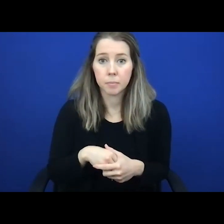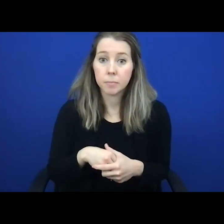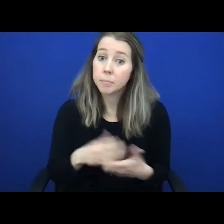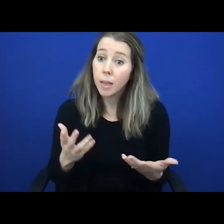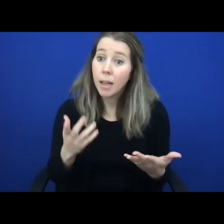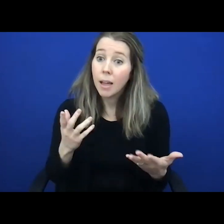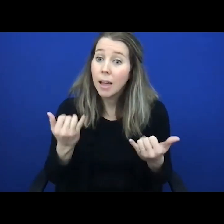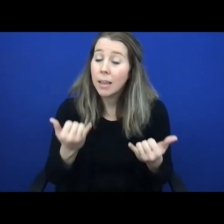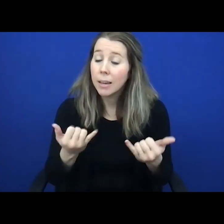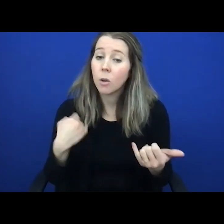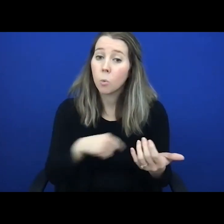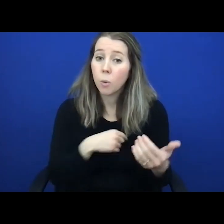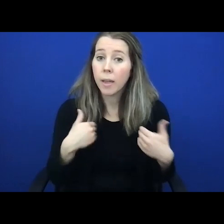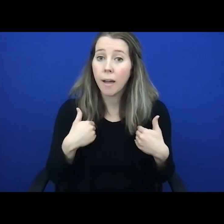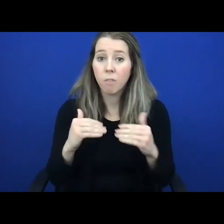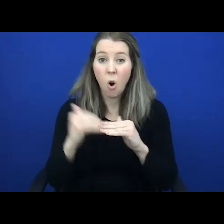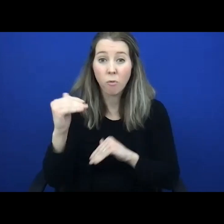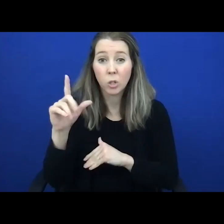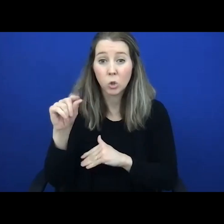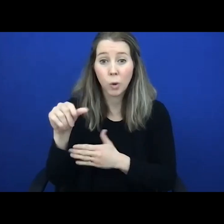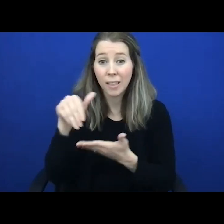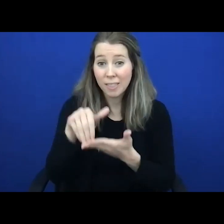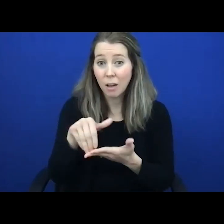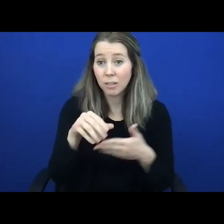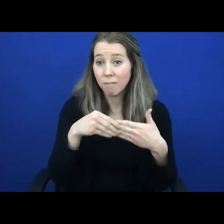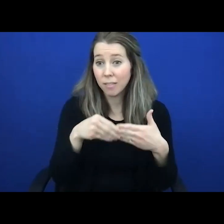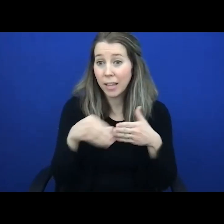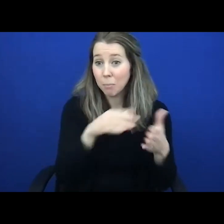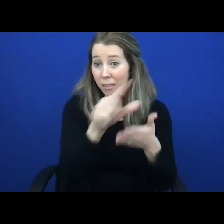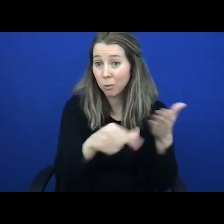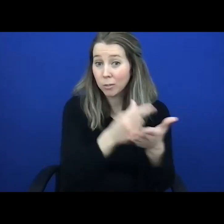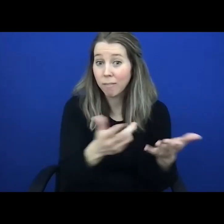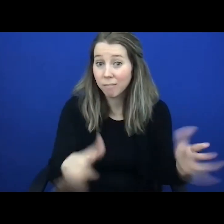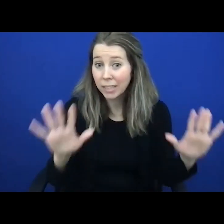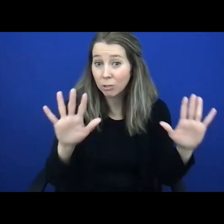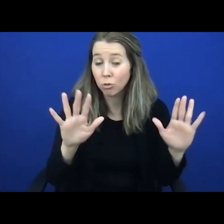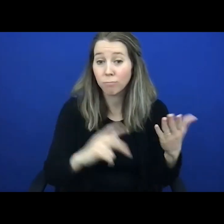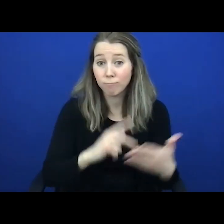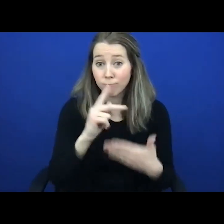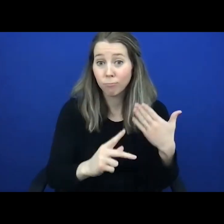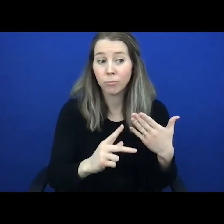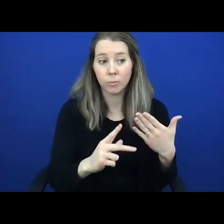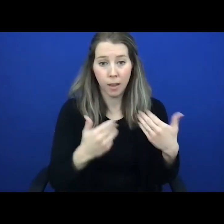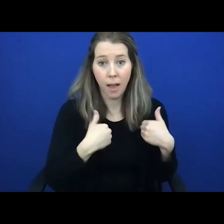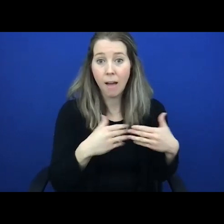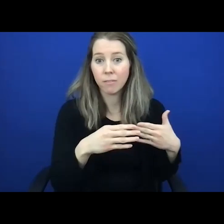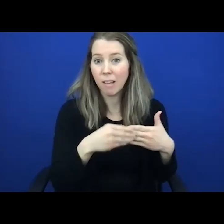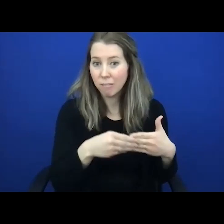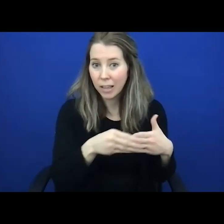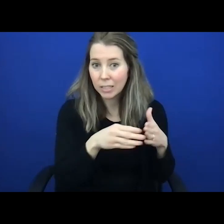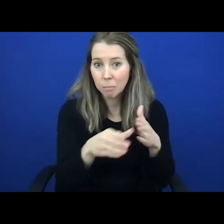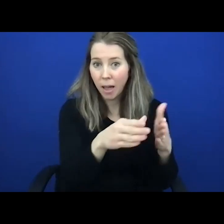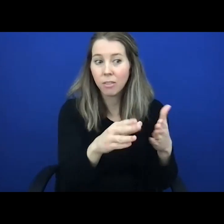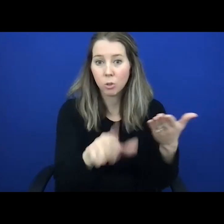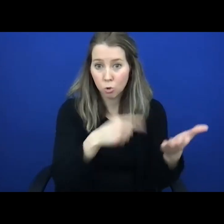And we now have over 20,000 FlexPath graduates of programs with a FlexPath through the FlexPath